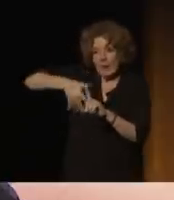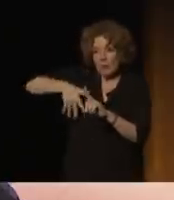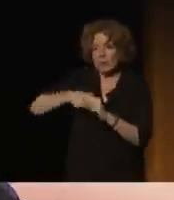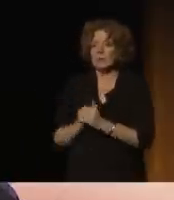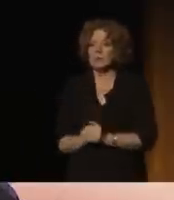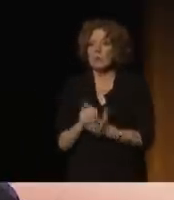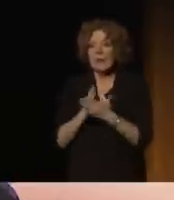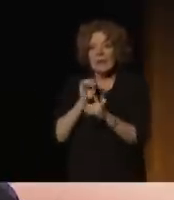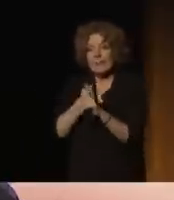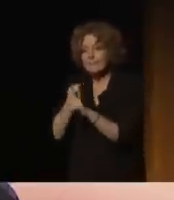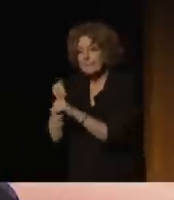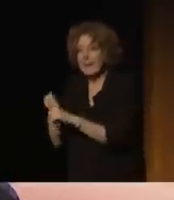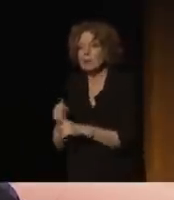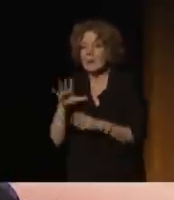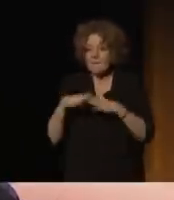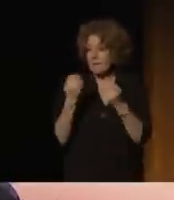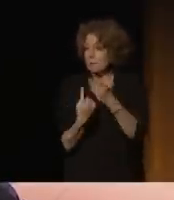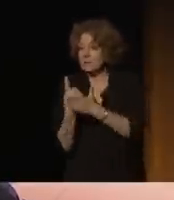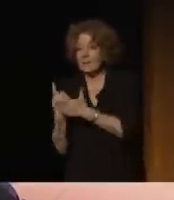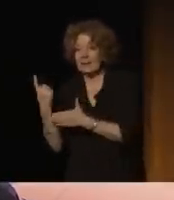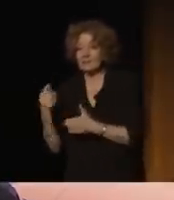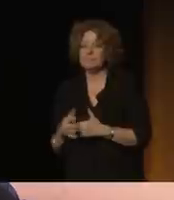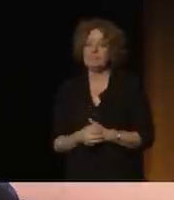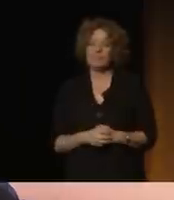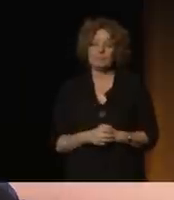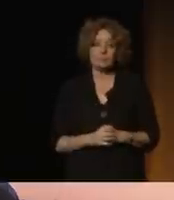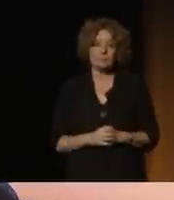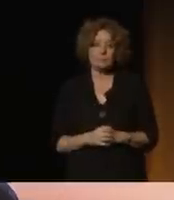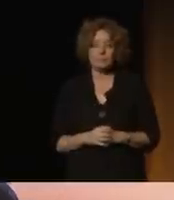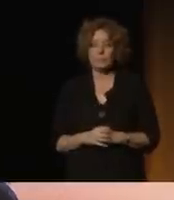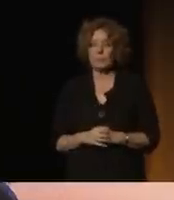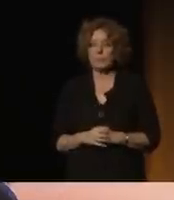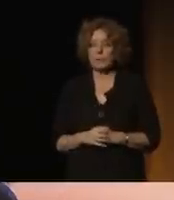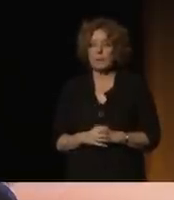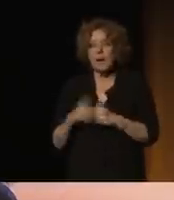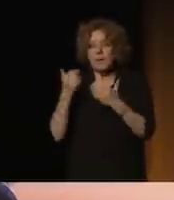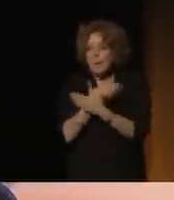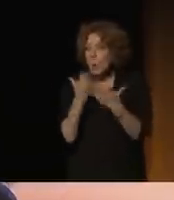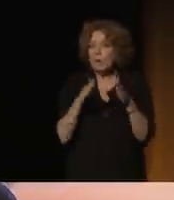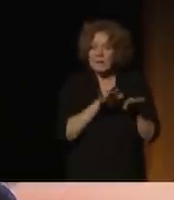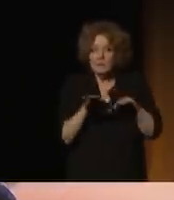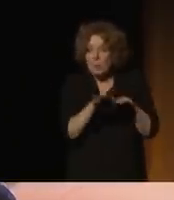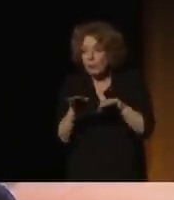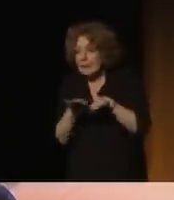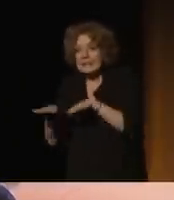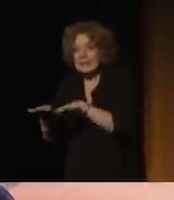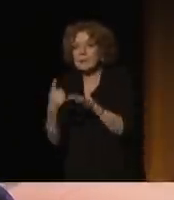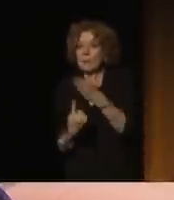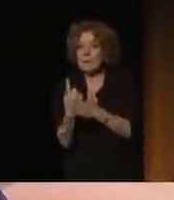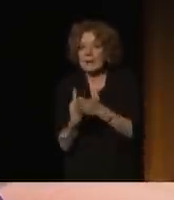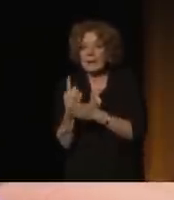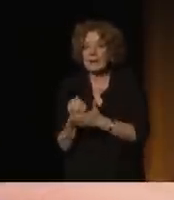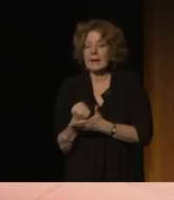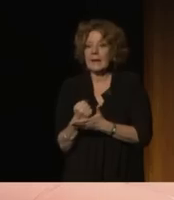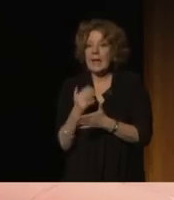actually have an impact on everything that was going on. I think that all of these sort of movements as they were occurring started to